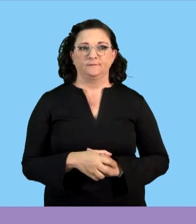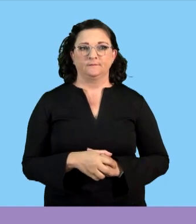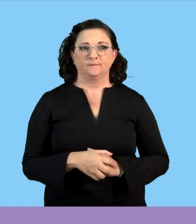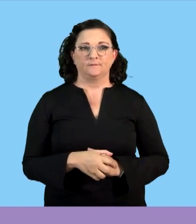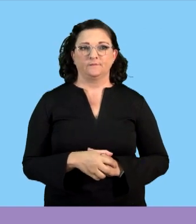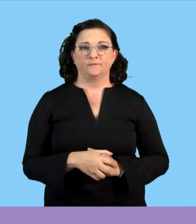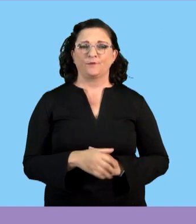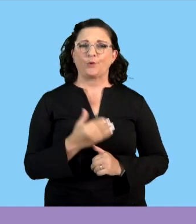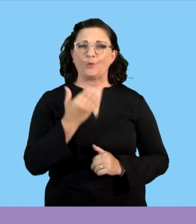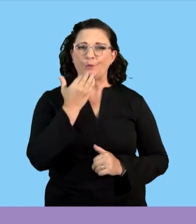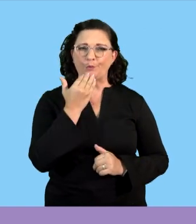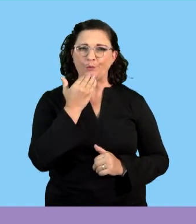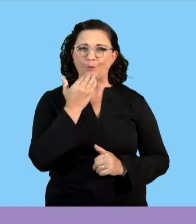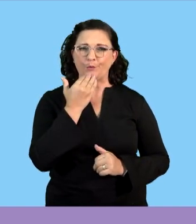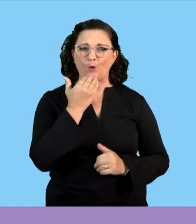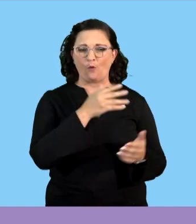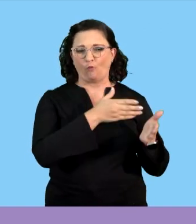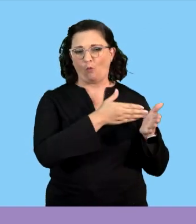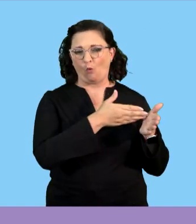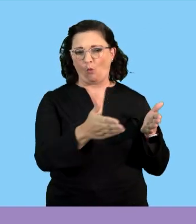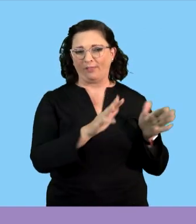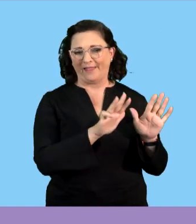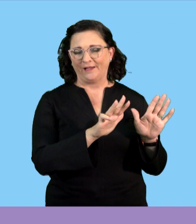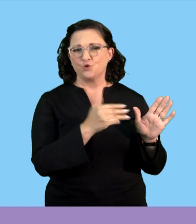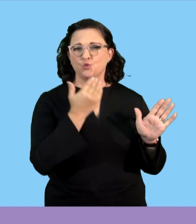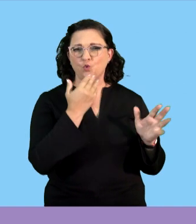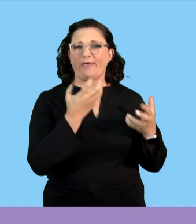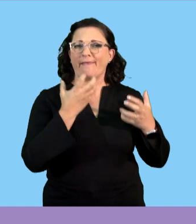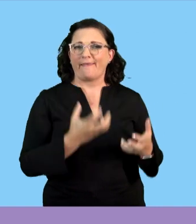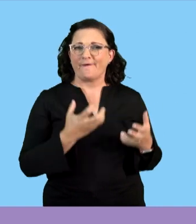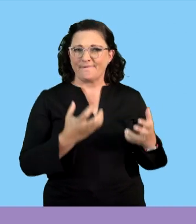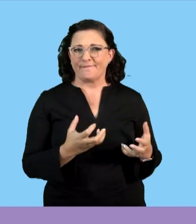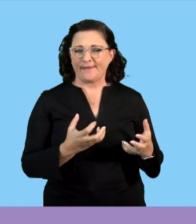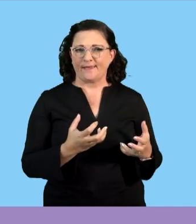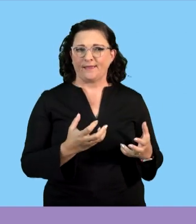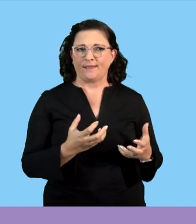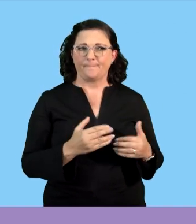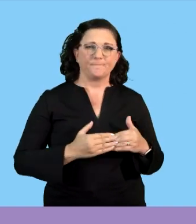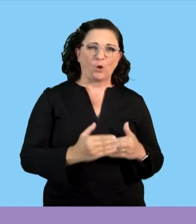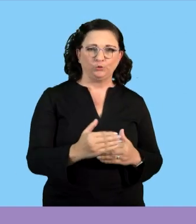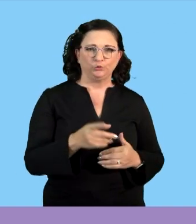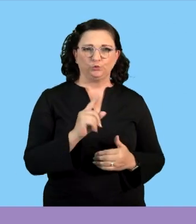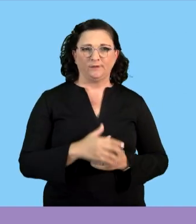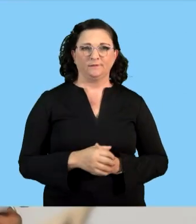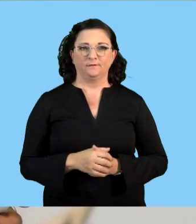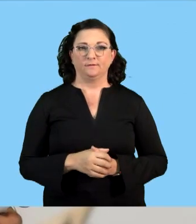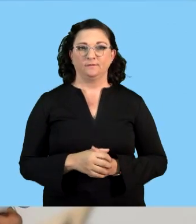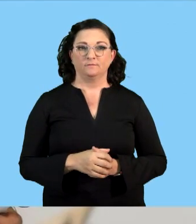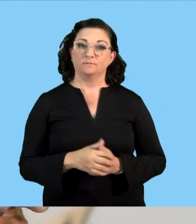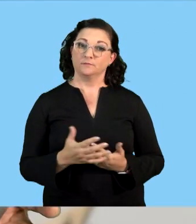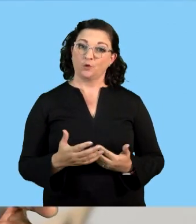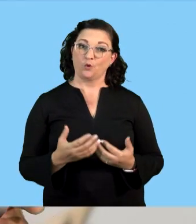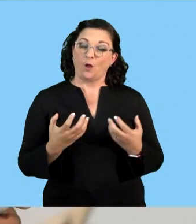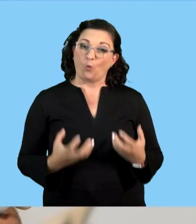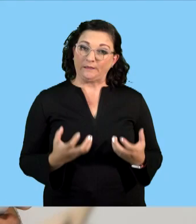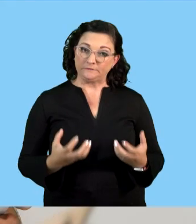The first question reads, who is the heaviest? When we talk about you being heavy, we're talking about your weight,